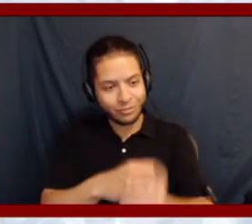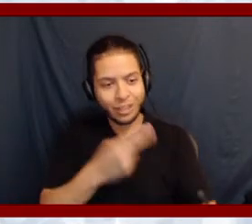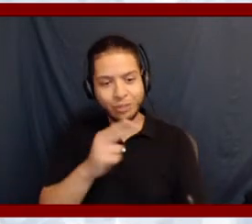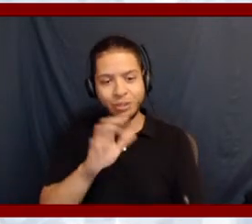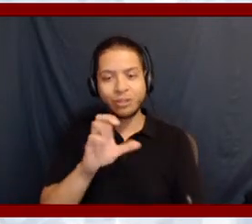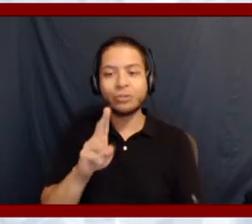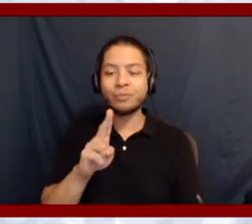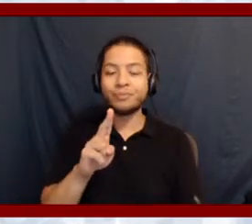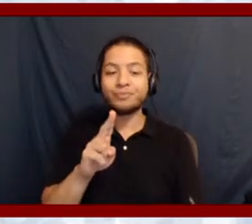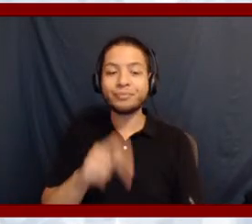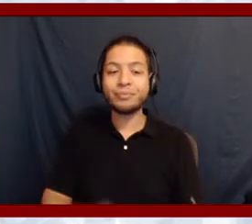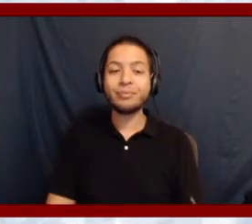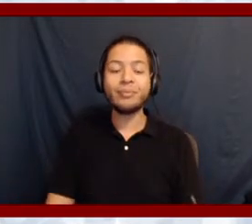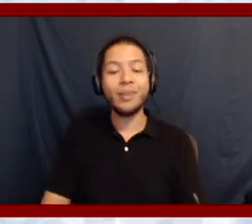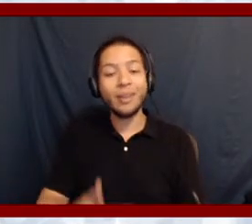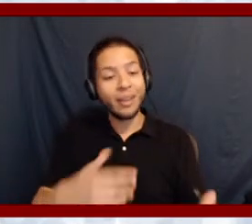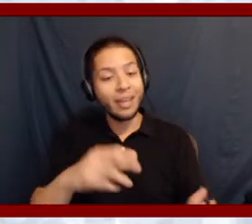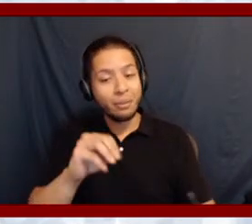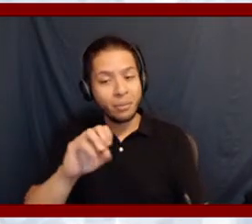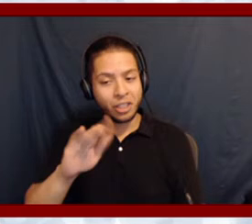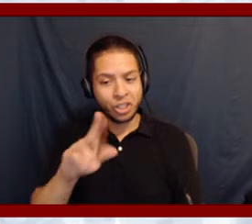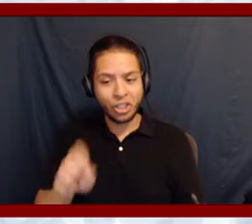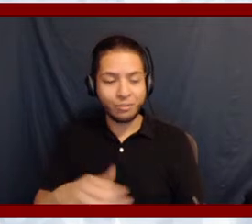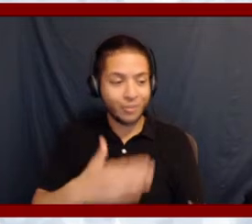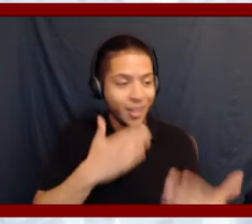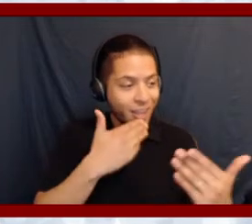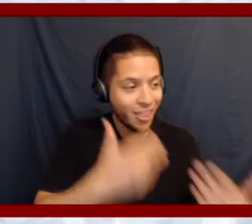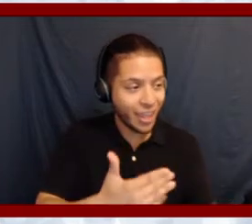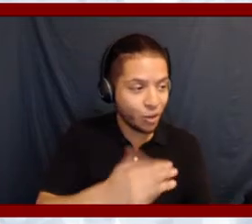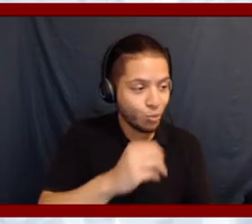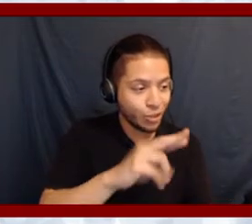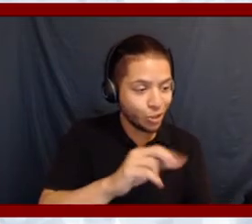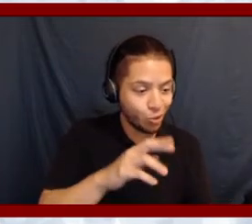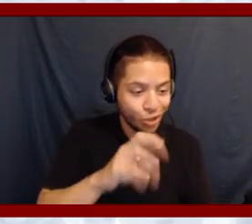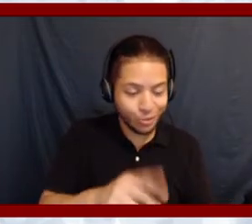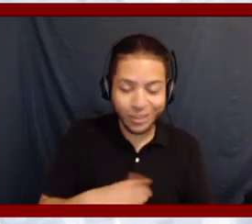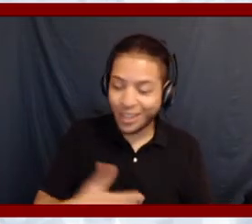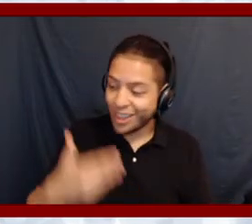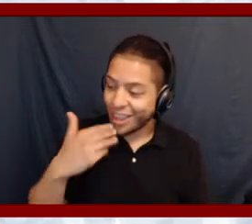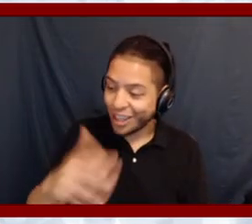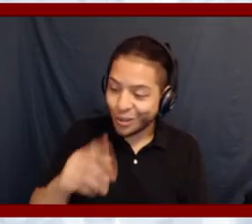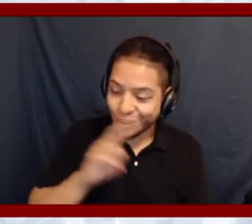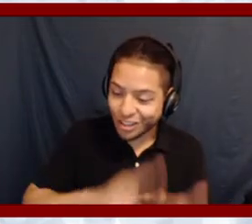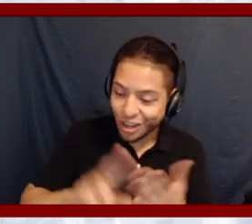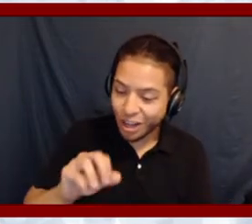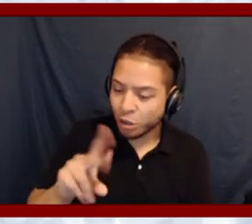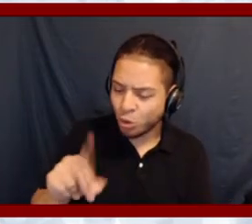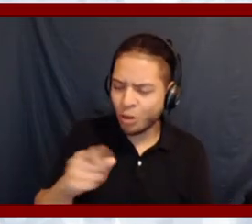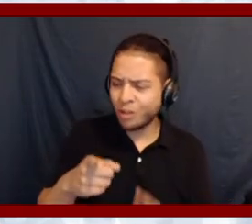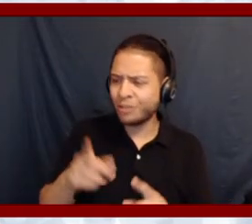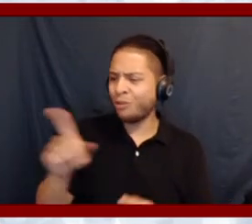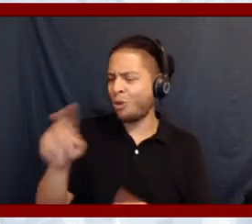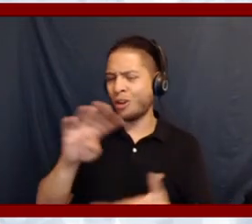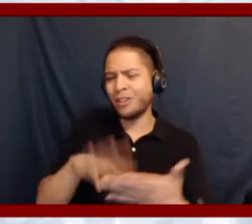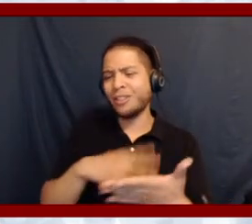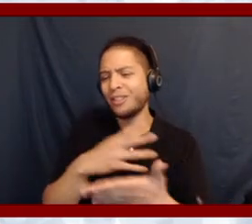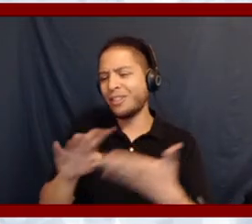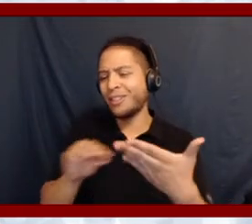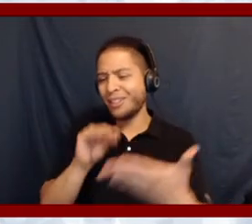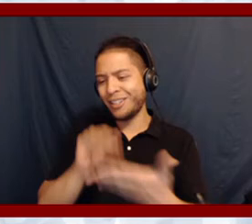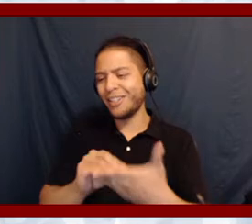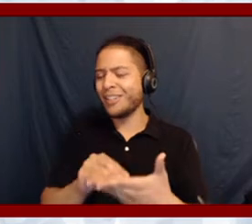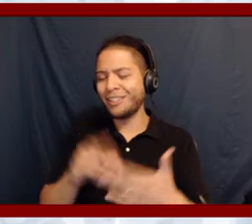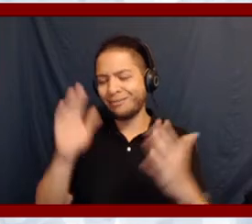you, Mr. Richmond. Thank you, Secretary Cardona, for taking time out of your super busy schedules to be here. Also want to thank